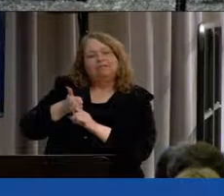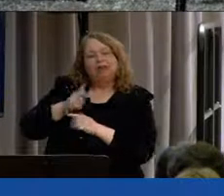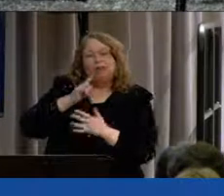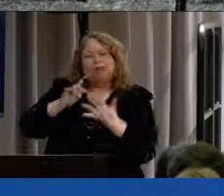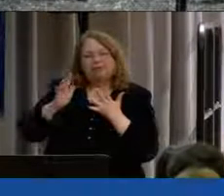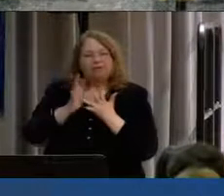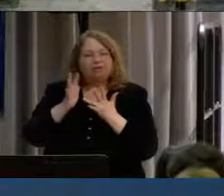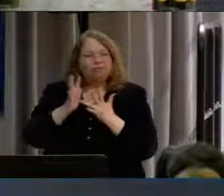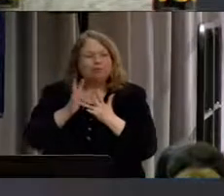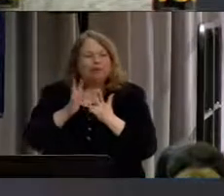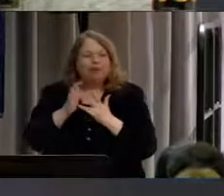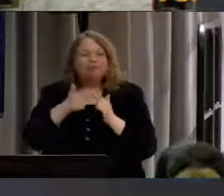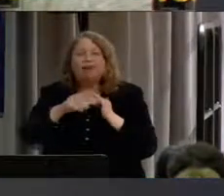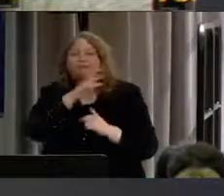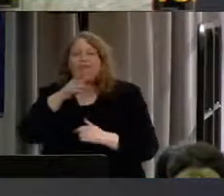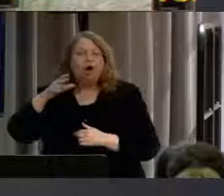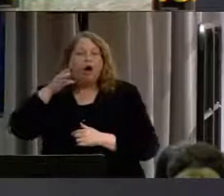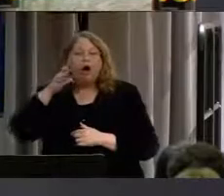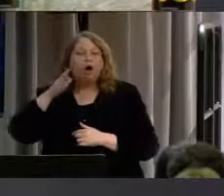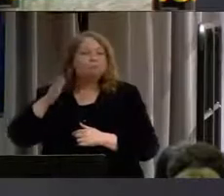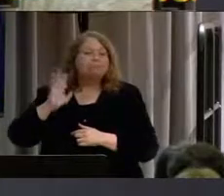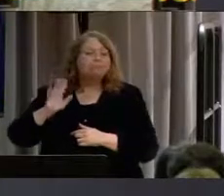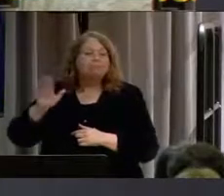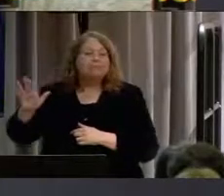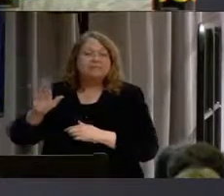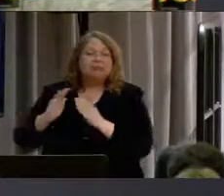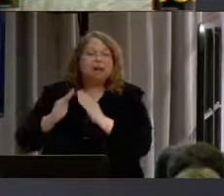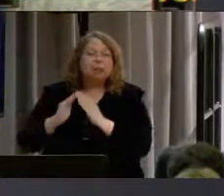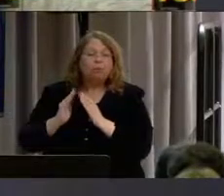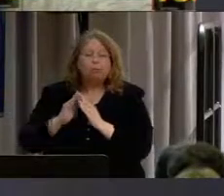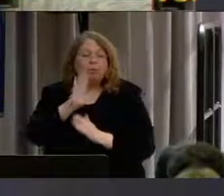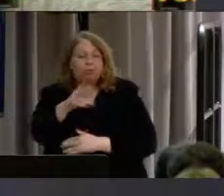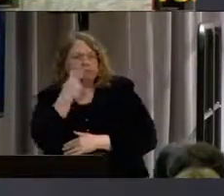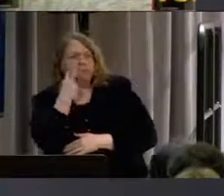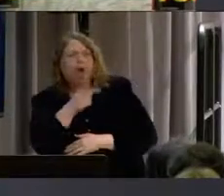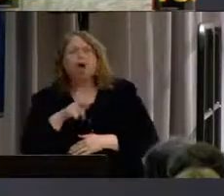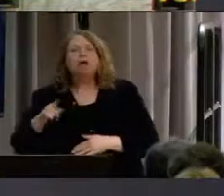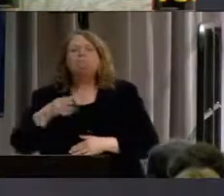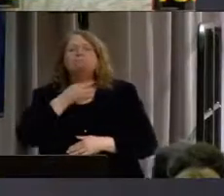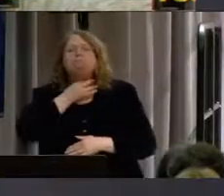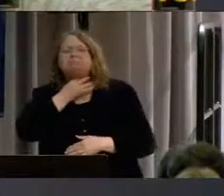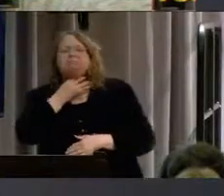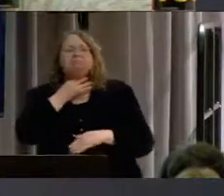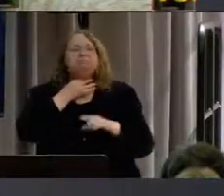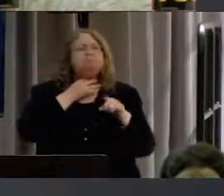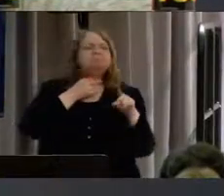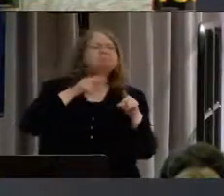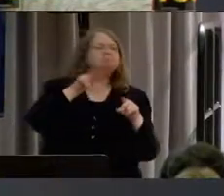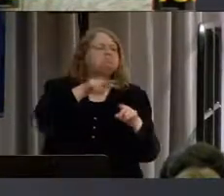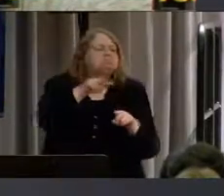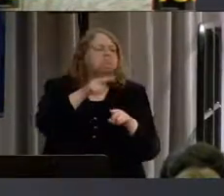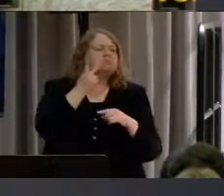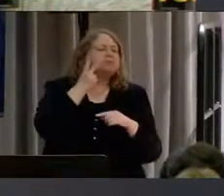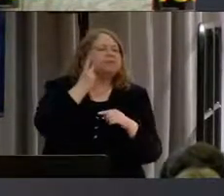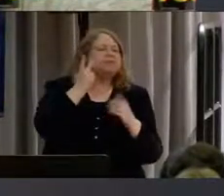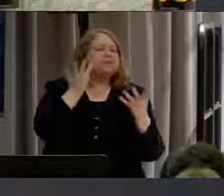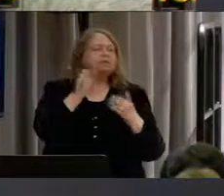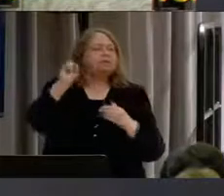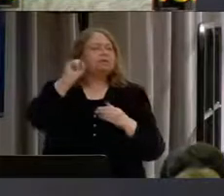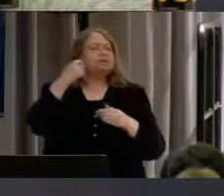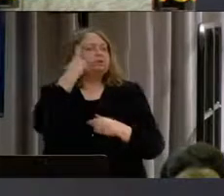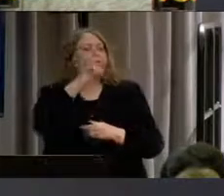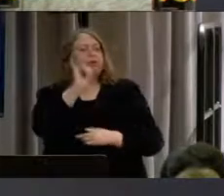in Ohio, and he had never seen a protest in his life, so he wanted to just see what a protest might look like on his